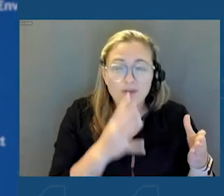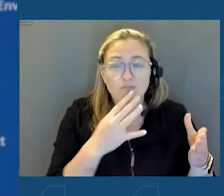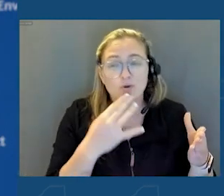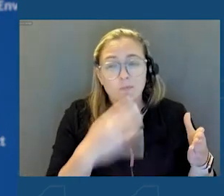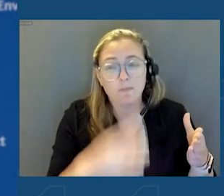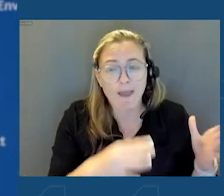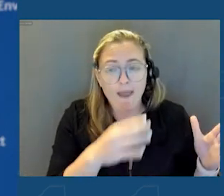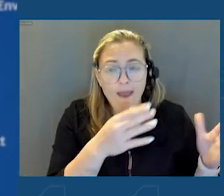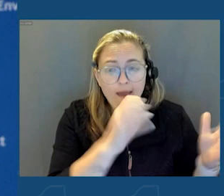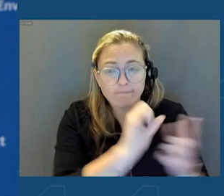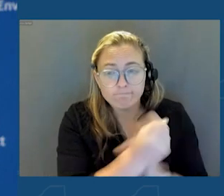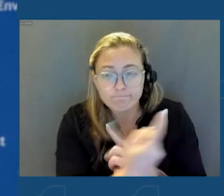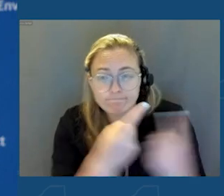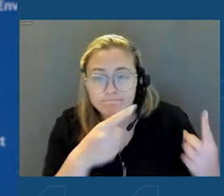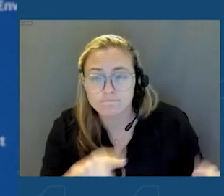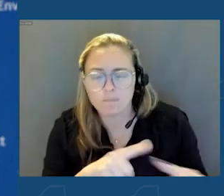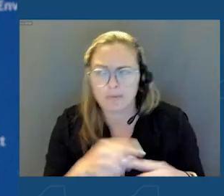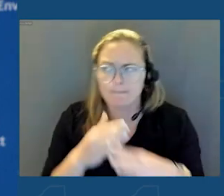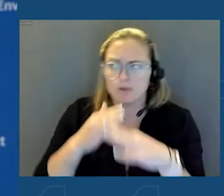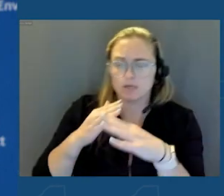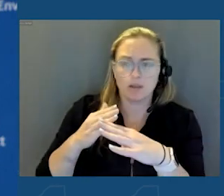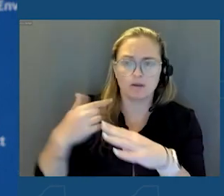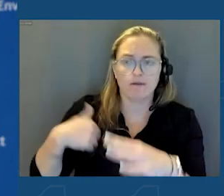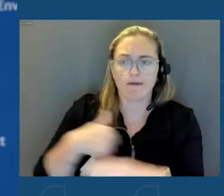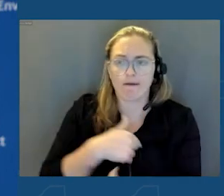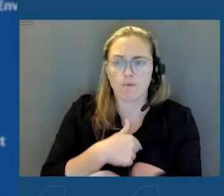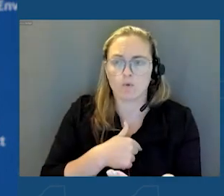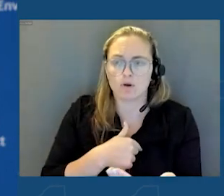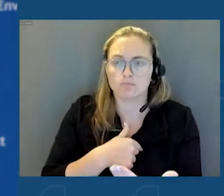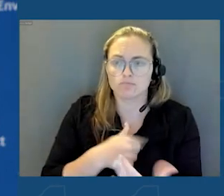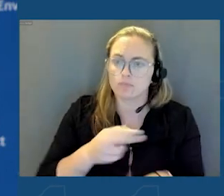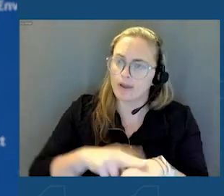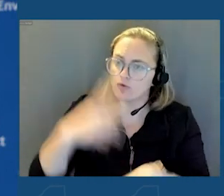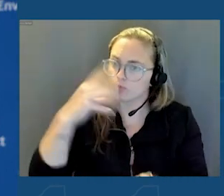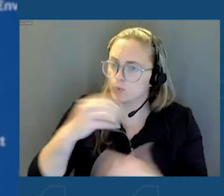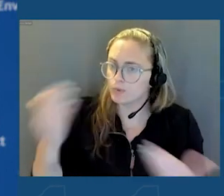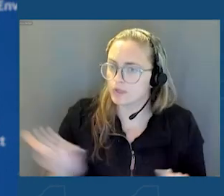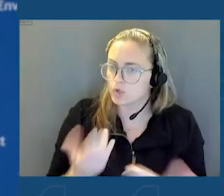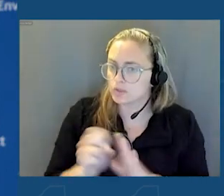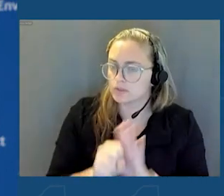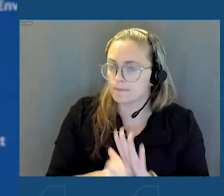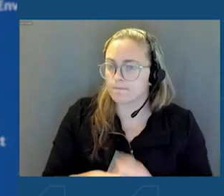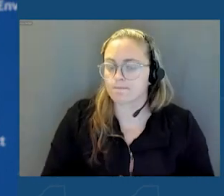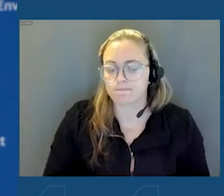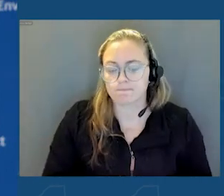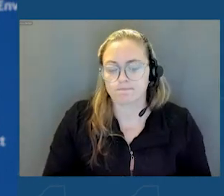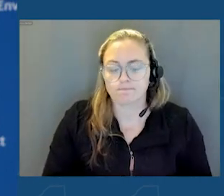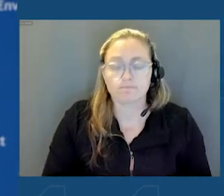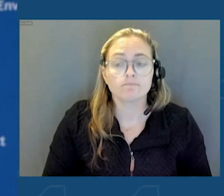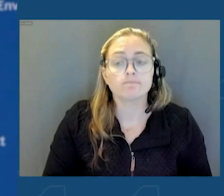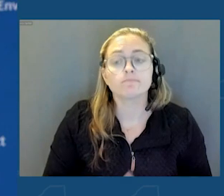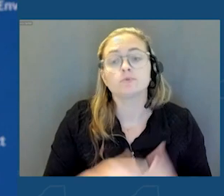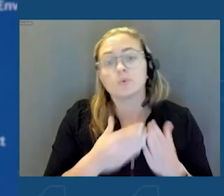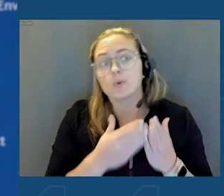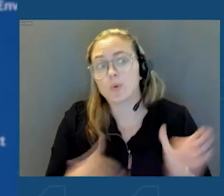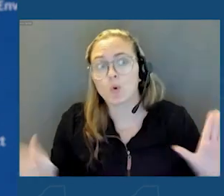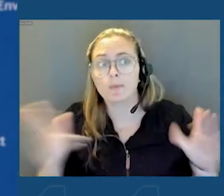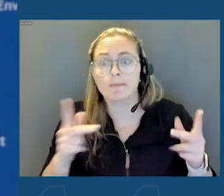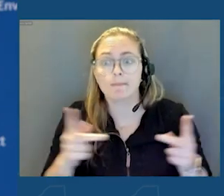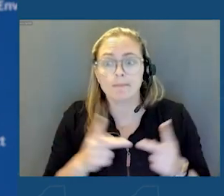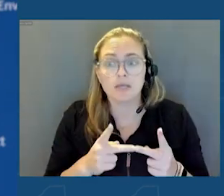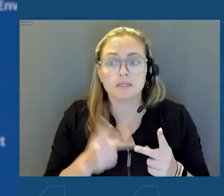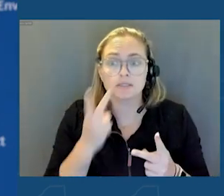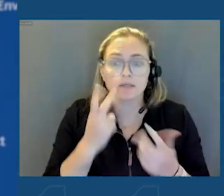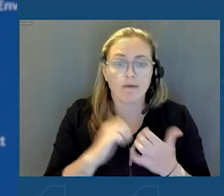about protecting our magnificent natural beauty that we have right here in the state. So looking at our open spaces and how we can